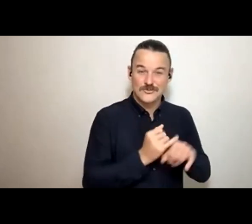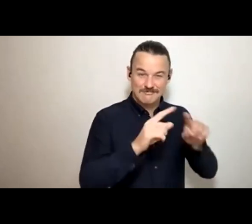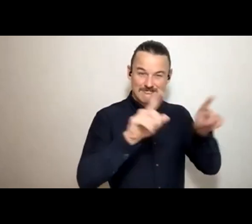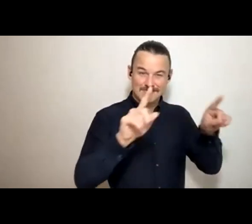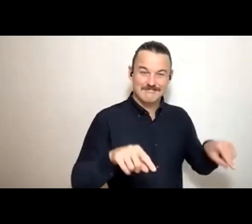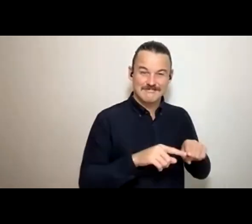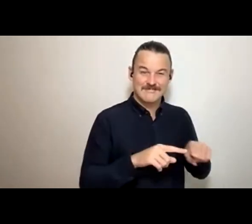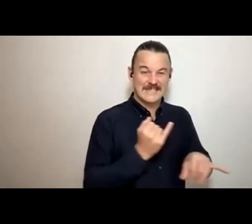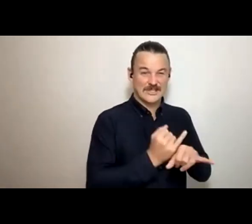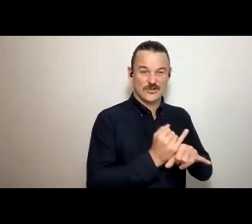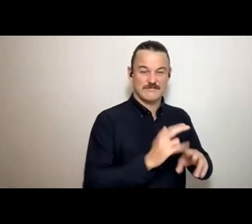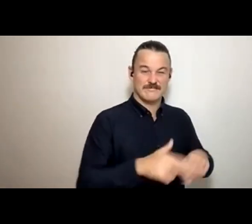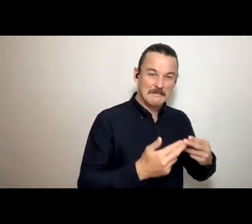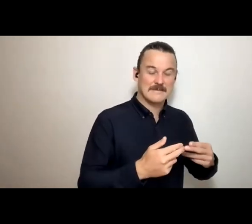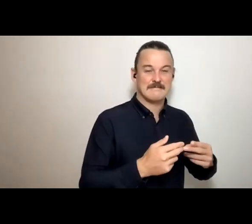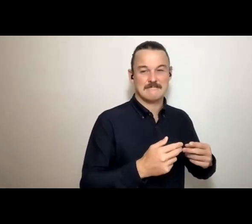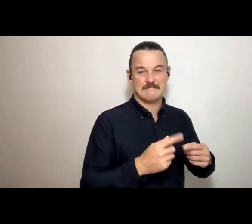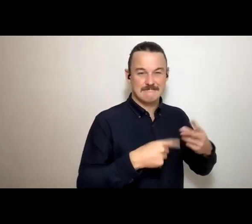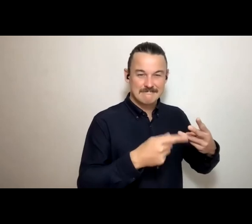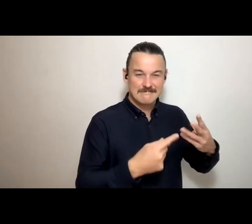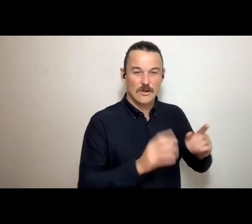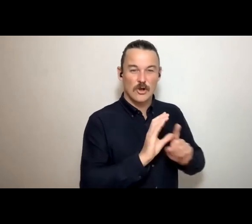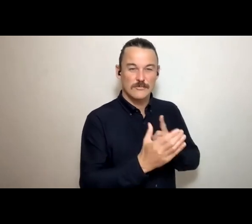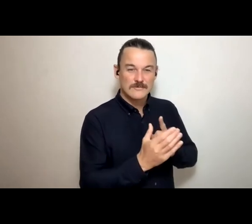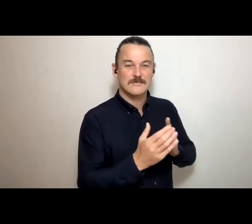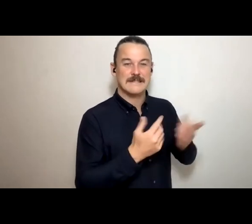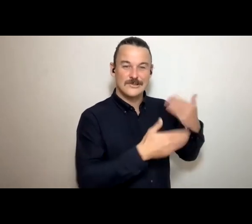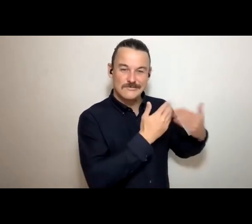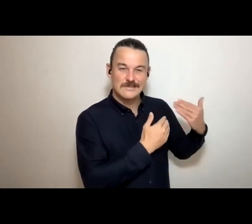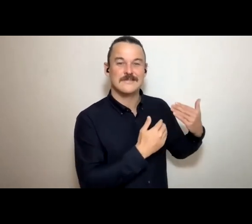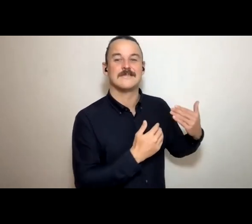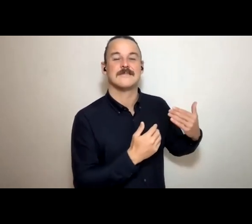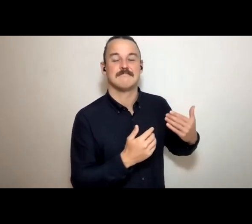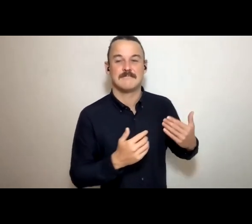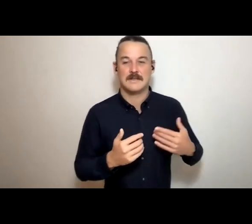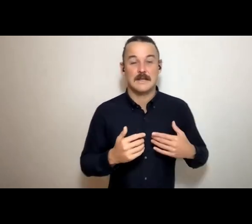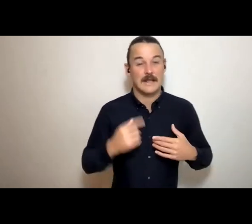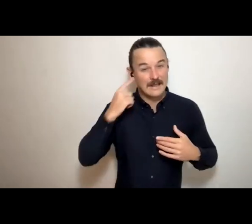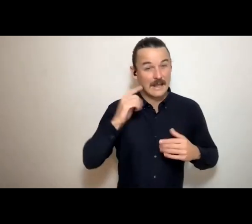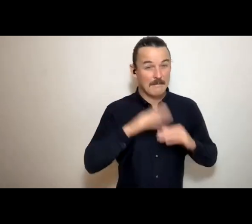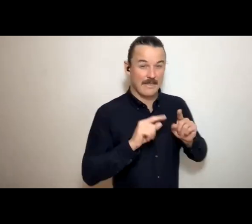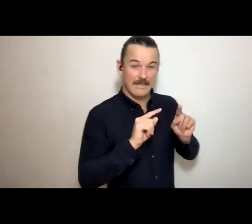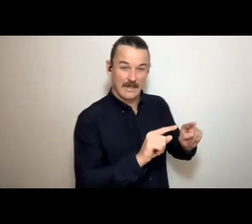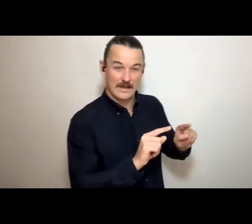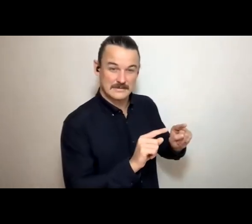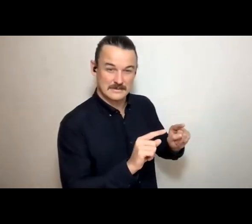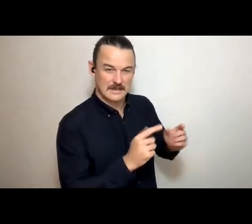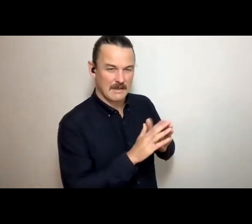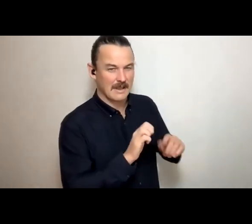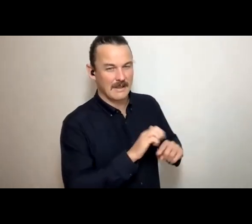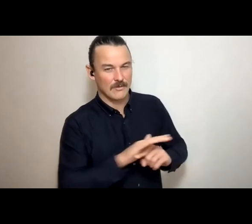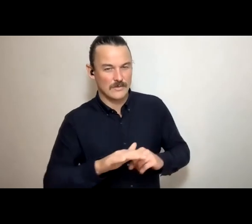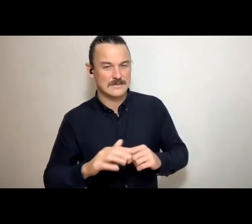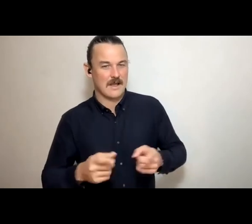to think about our history, think about our culture and think about our practice, um, with different long-term lenses. Um, and